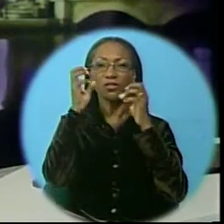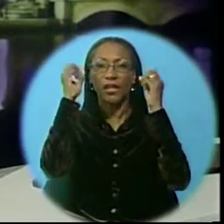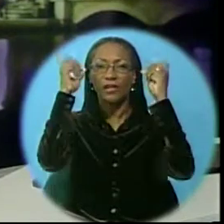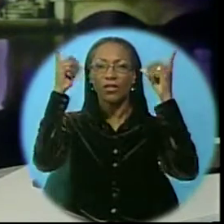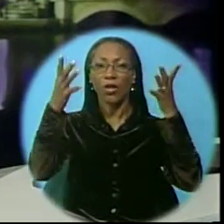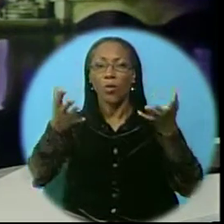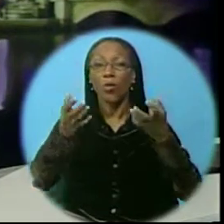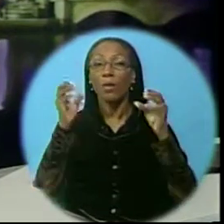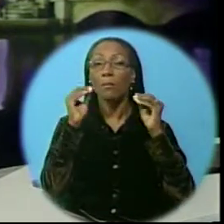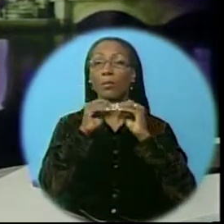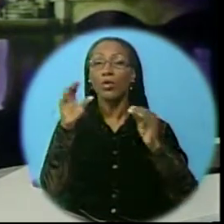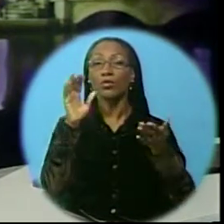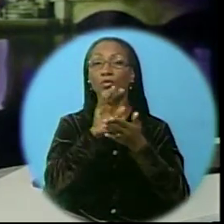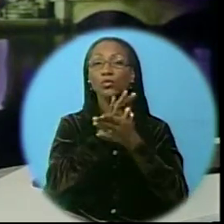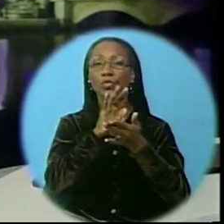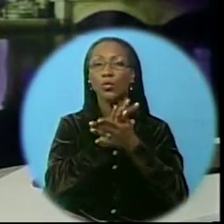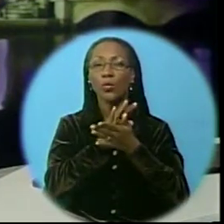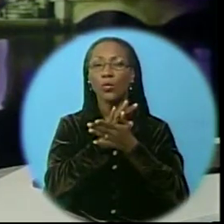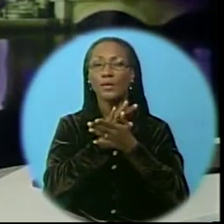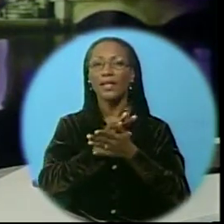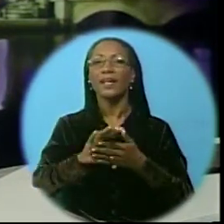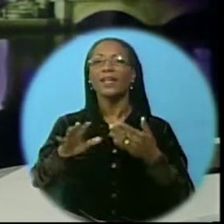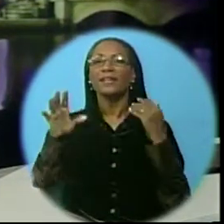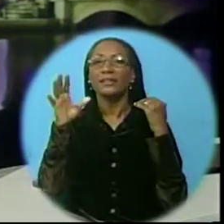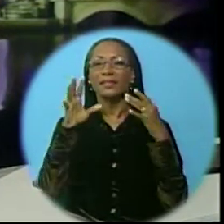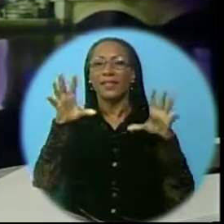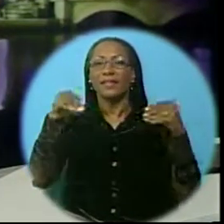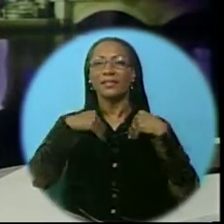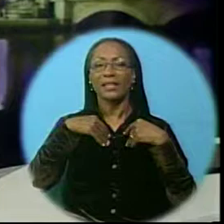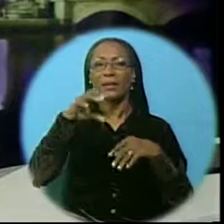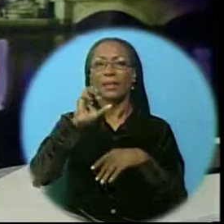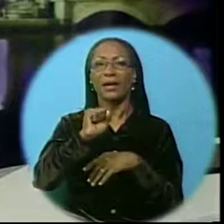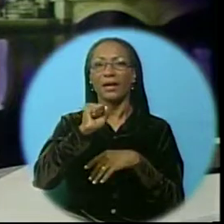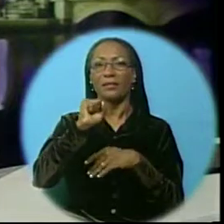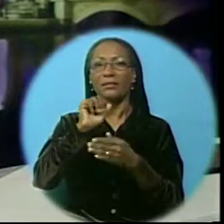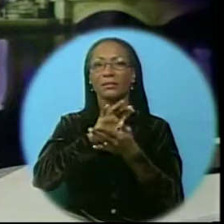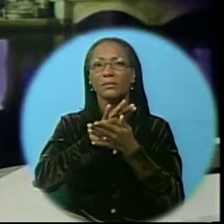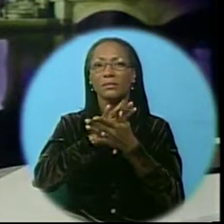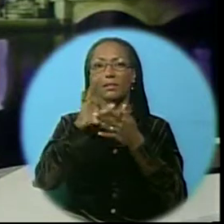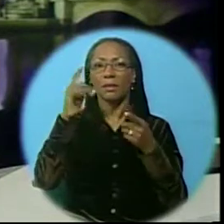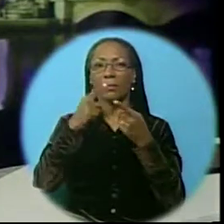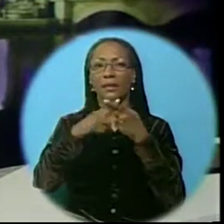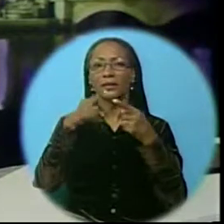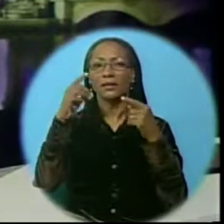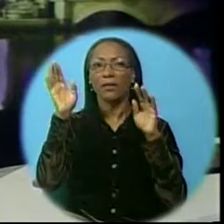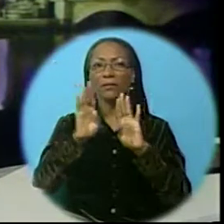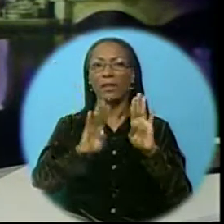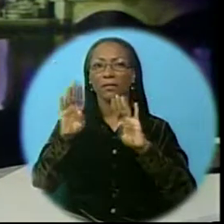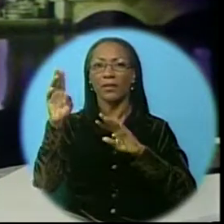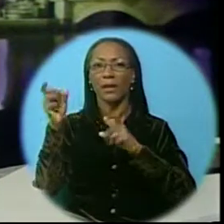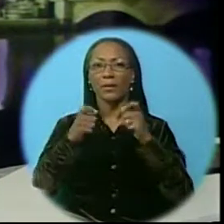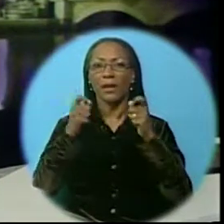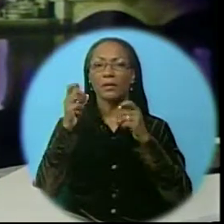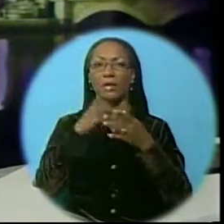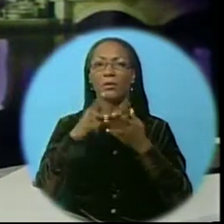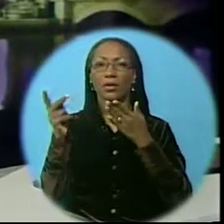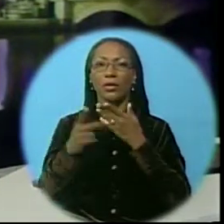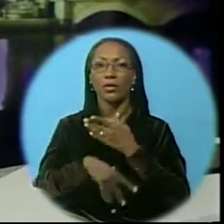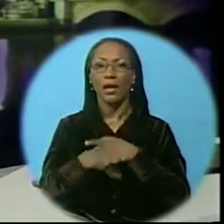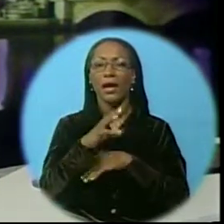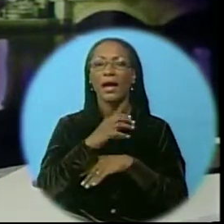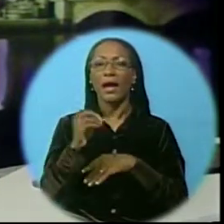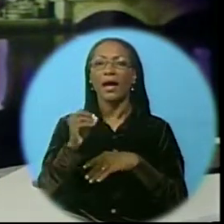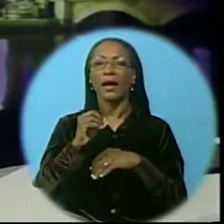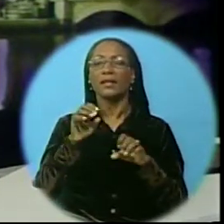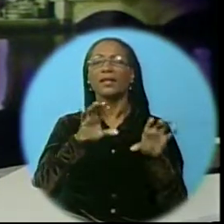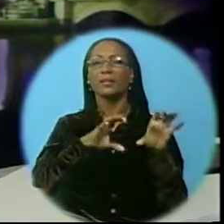of Education wants more schools to embrace its school's positive behavior management program. The initiative has been rolled out fully across 7